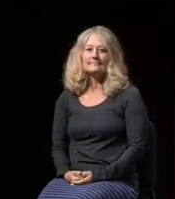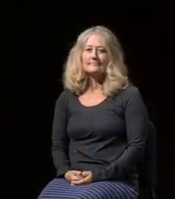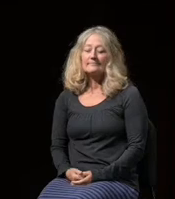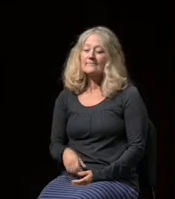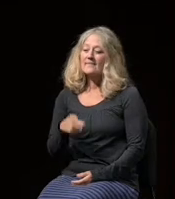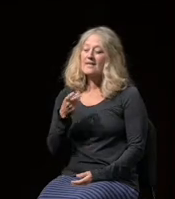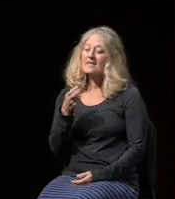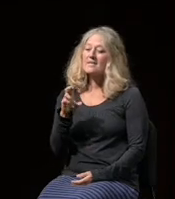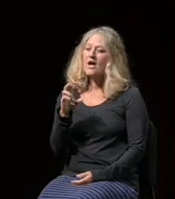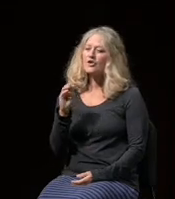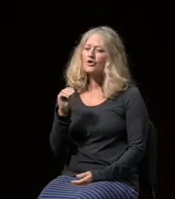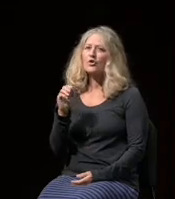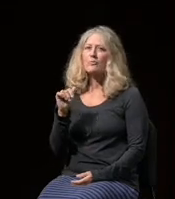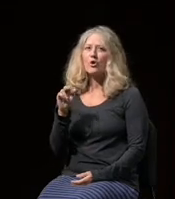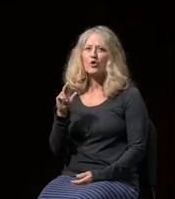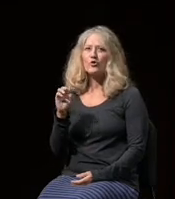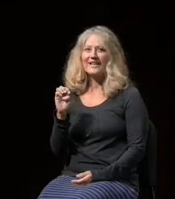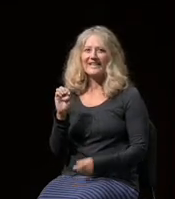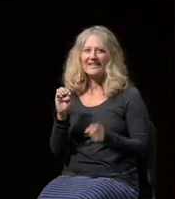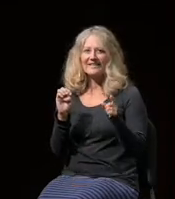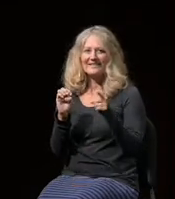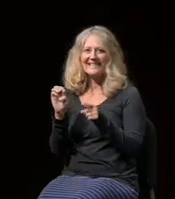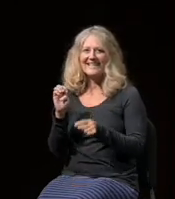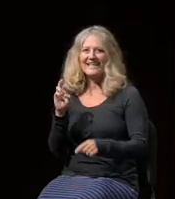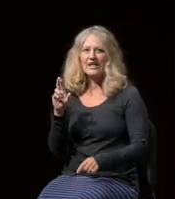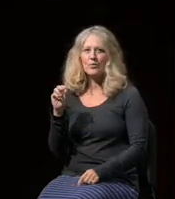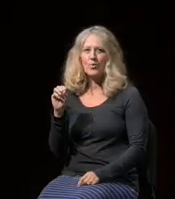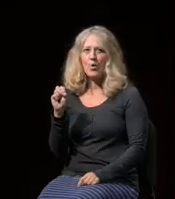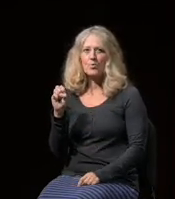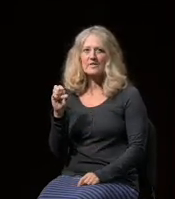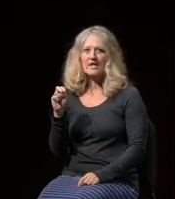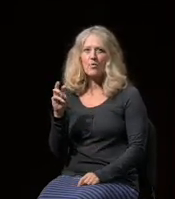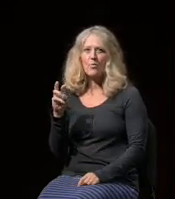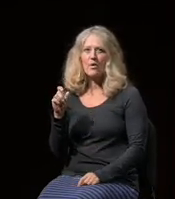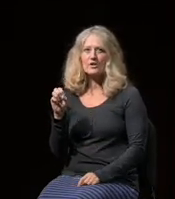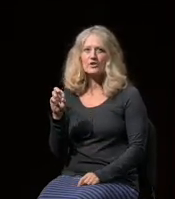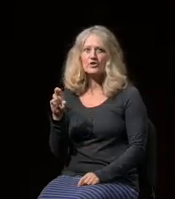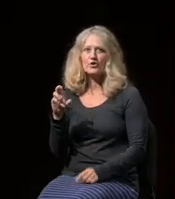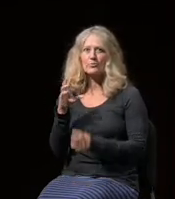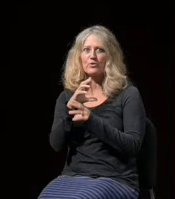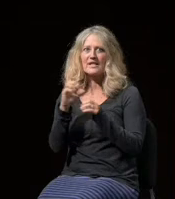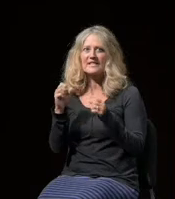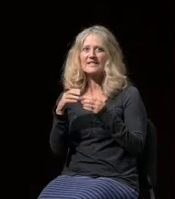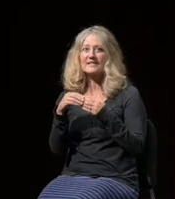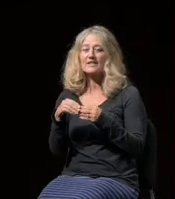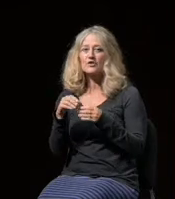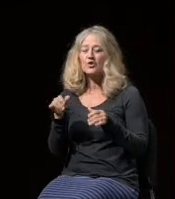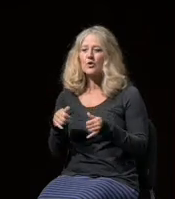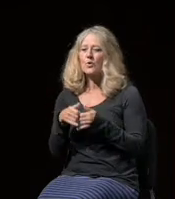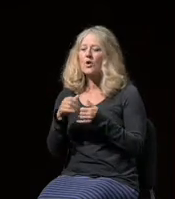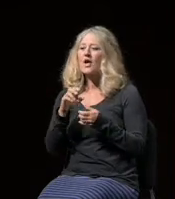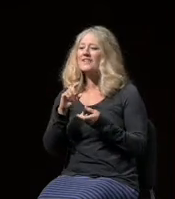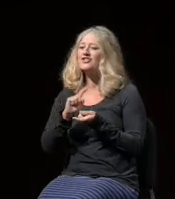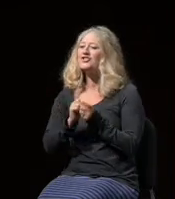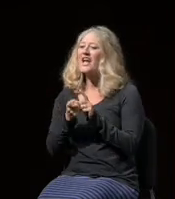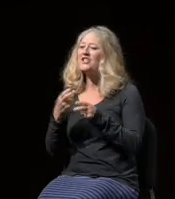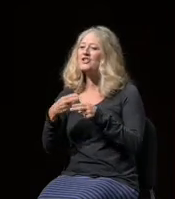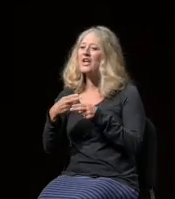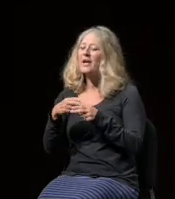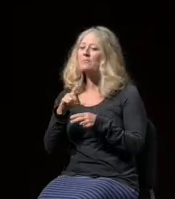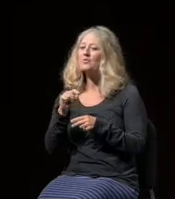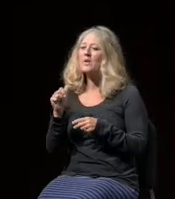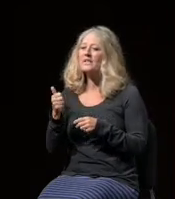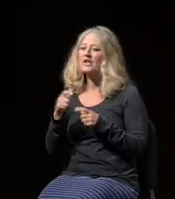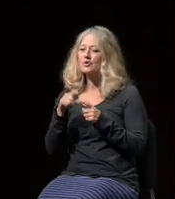Dr. Marie E. Rosenwasser President's Leadership Award was renamed in 2010 to recognize our retired